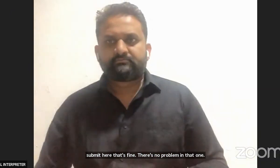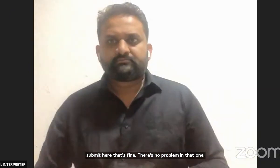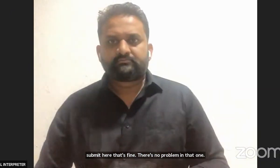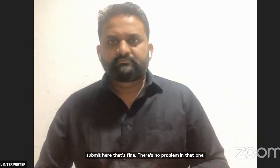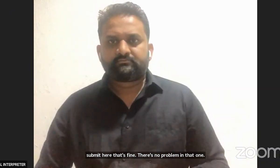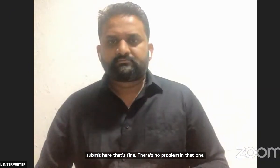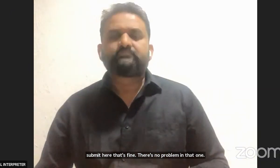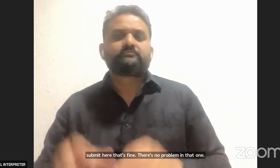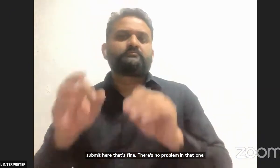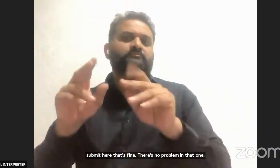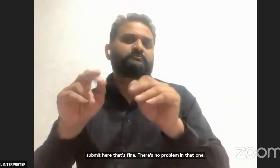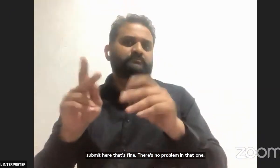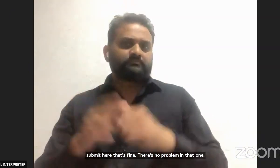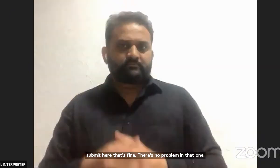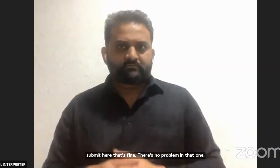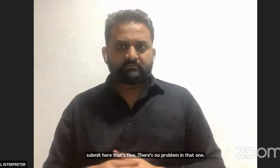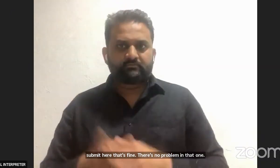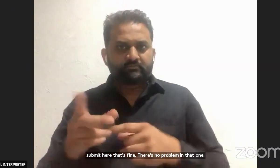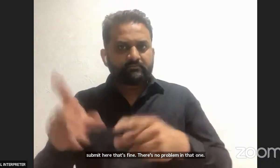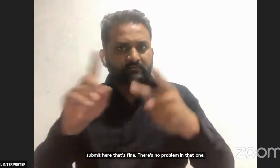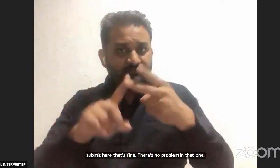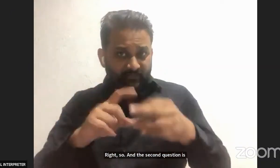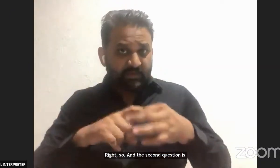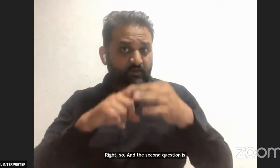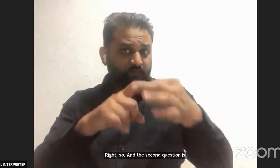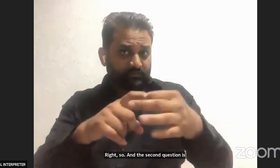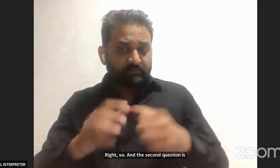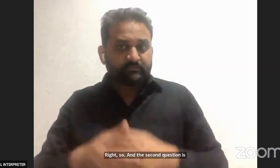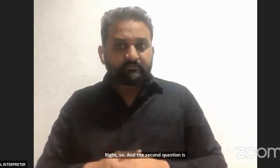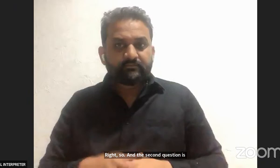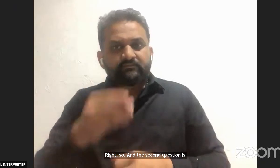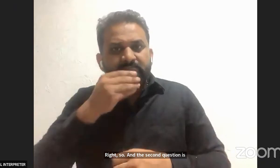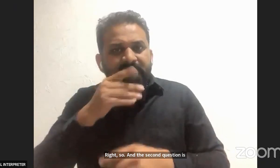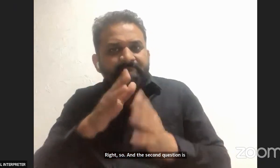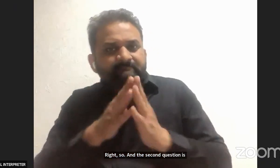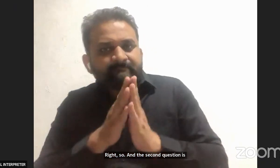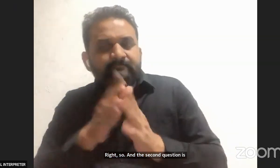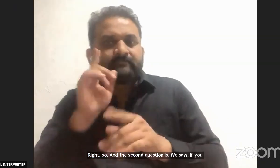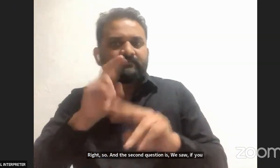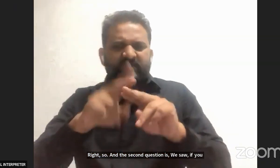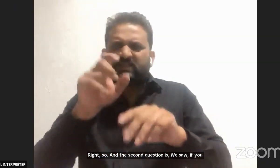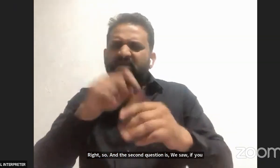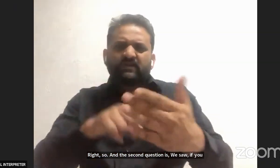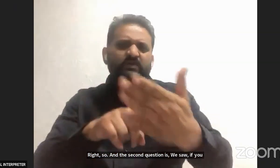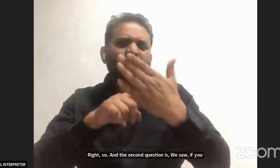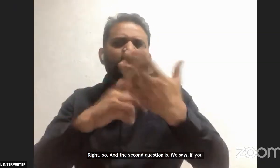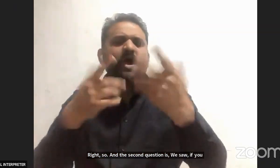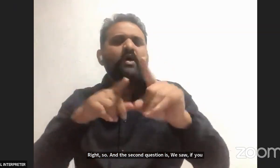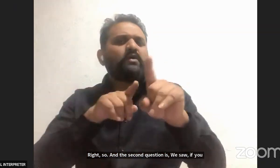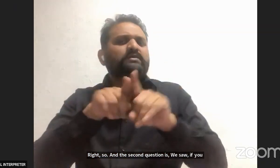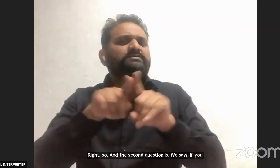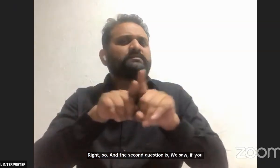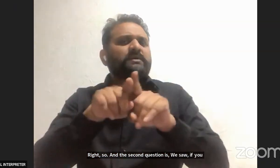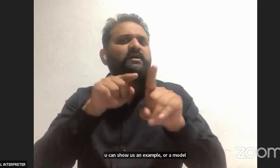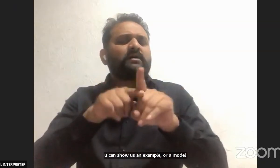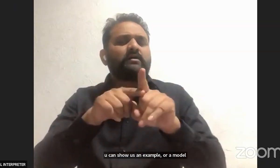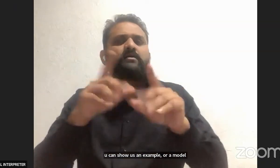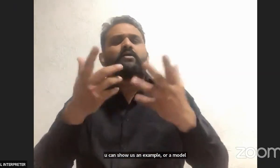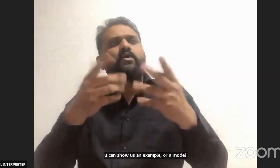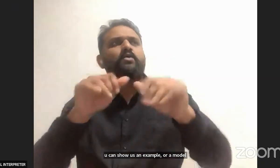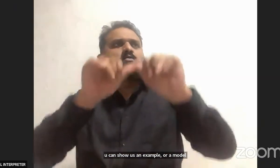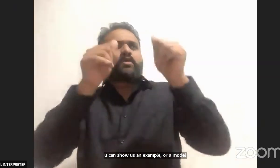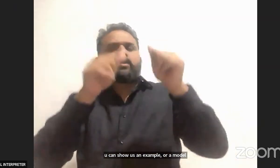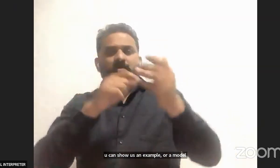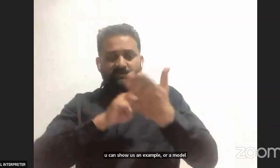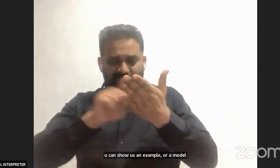All right, sir. And the second question is, please, sir, if you can show us an example or a model of a written